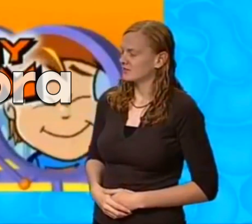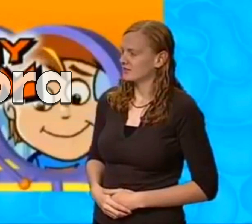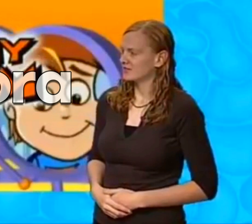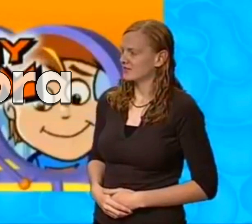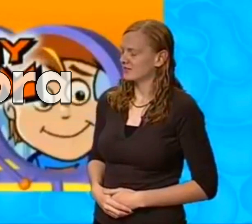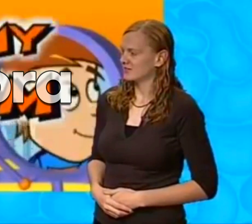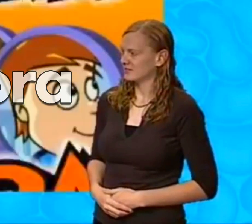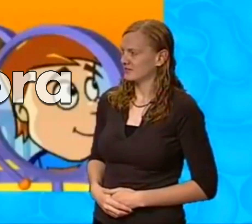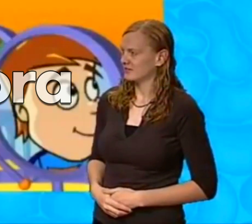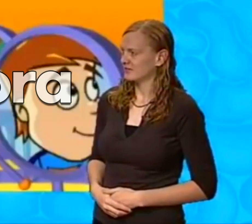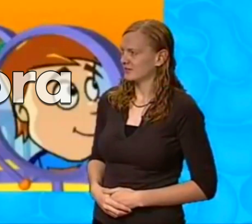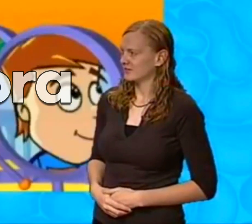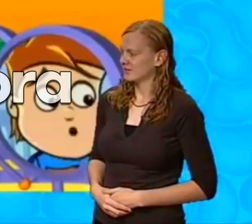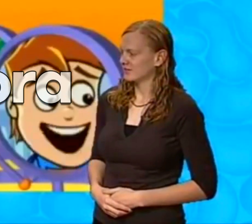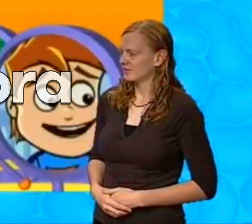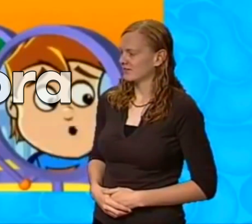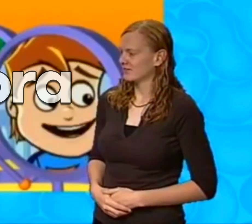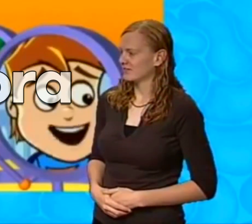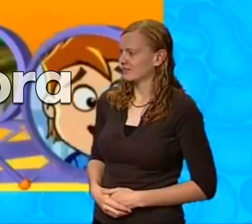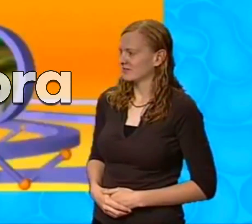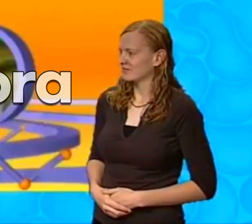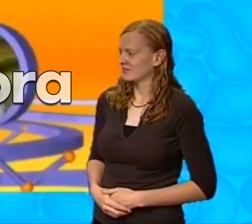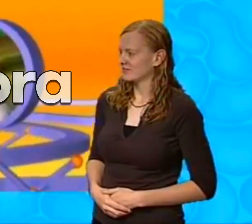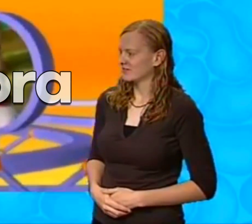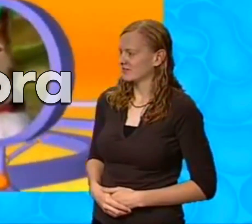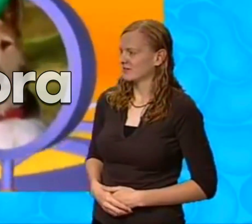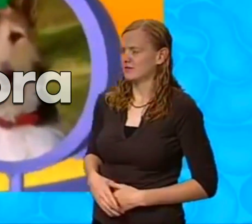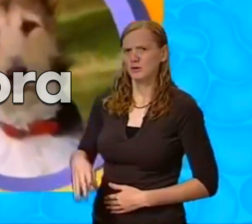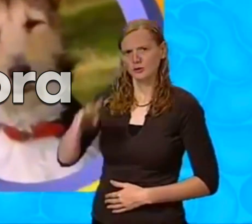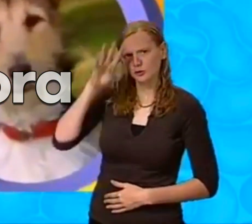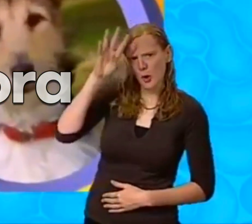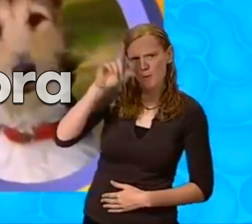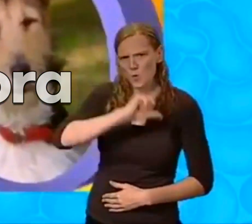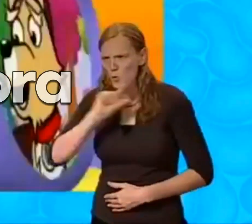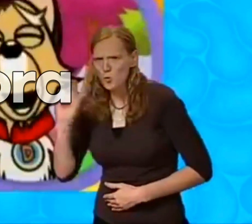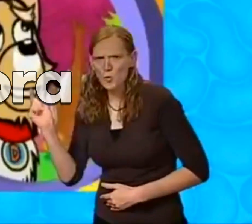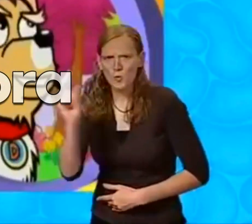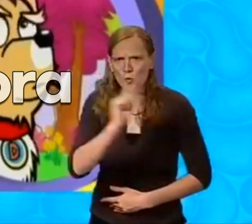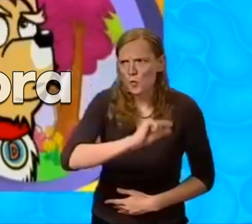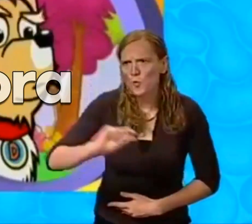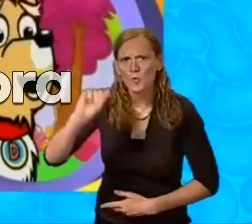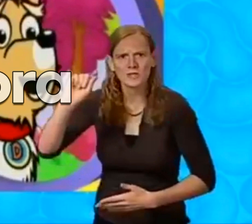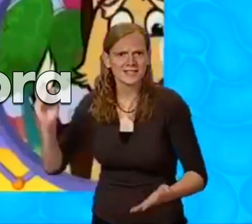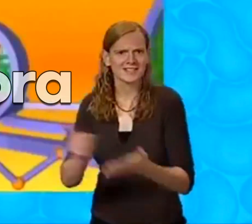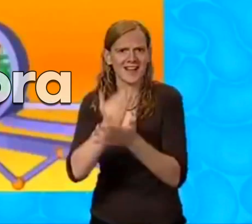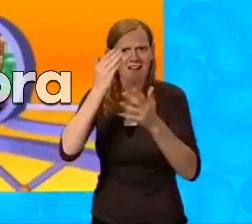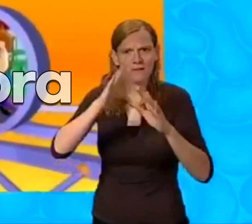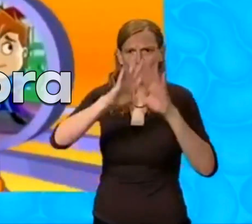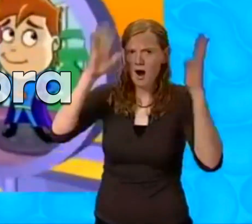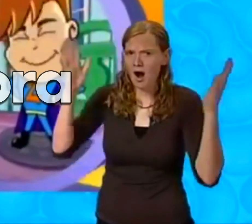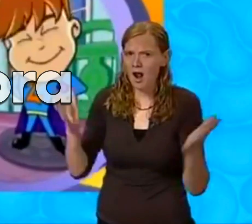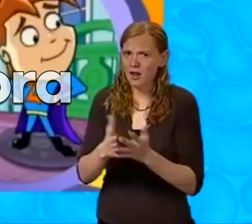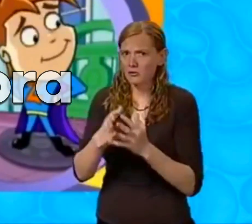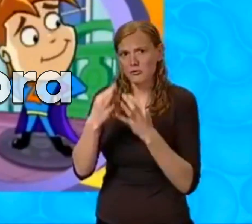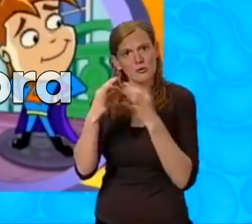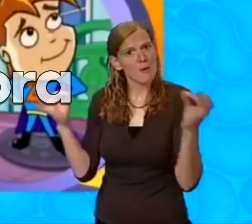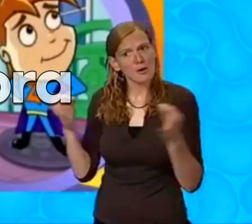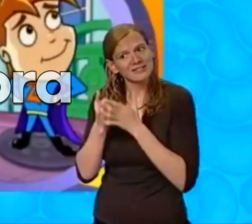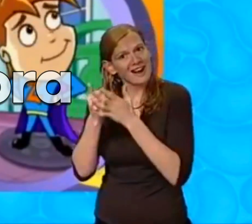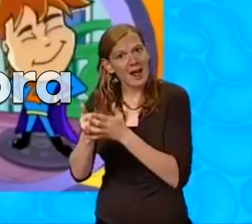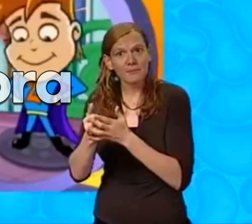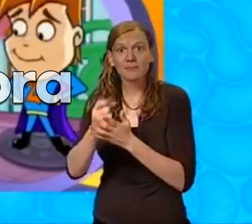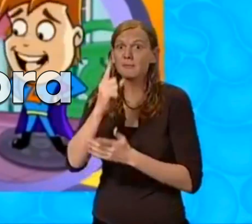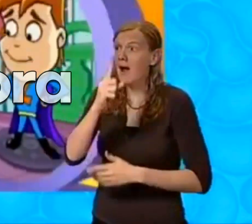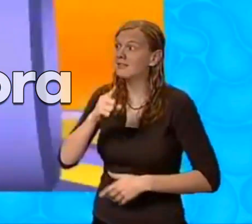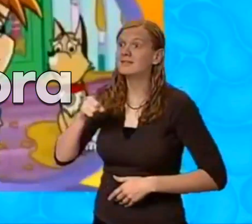Tommy Zoom, he's saving the planet with no one to help him but Daniel McCown. Tommy Zoom, he's not